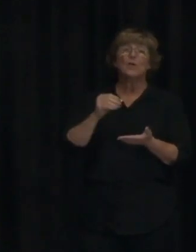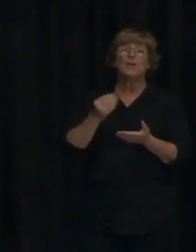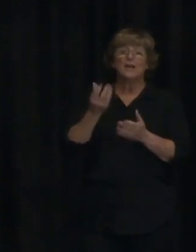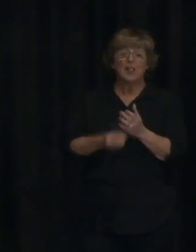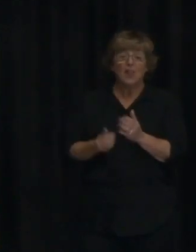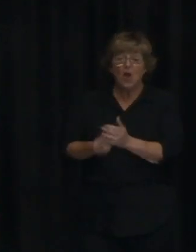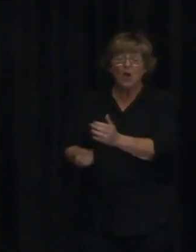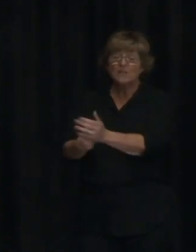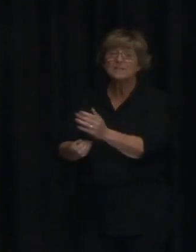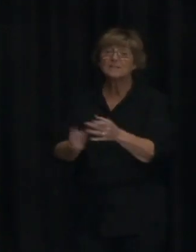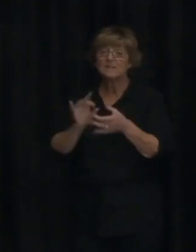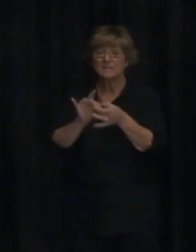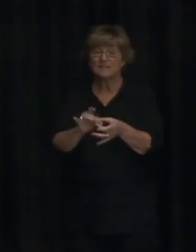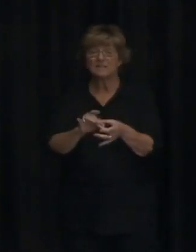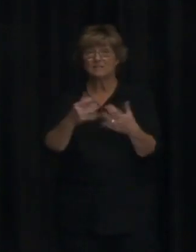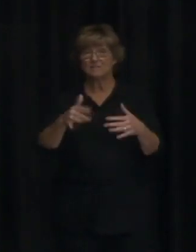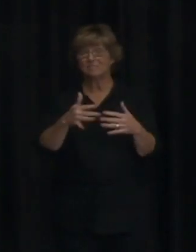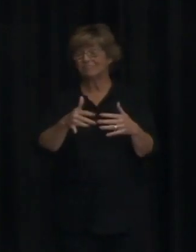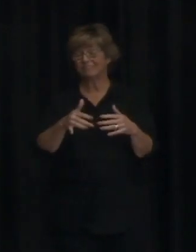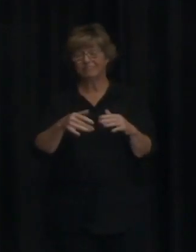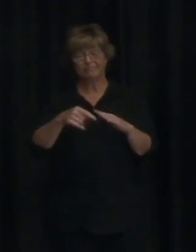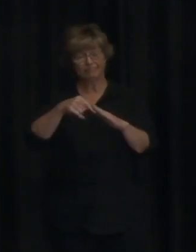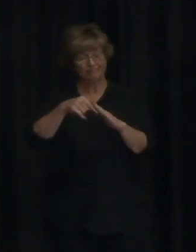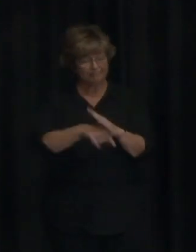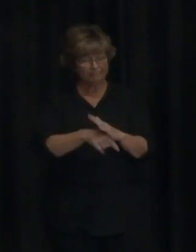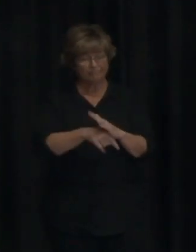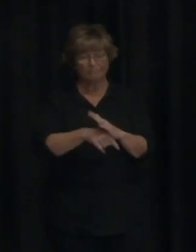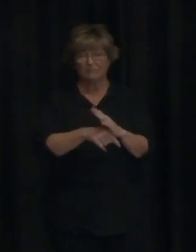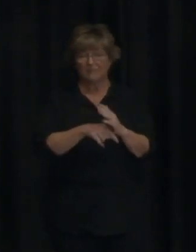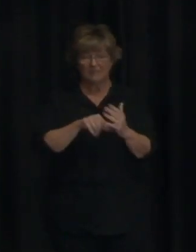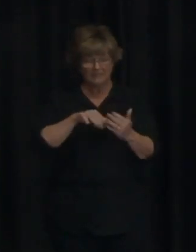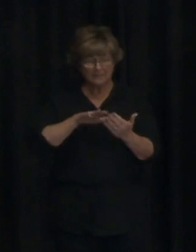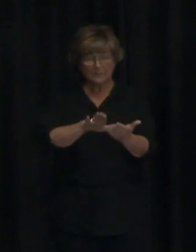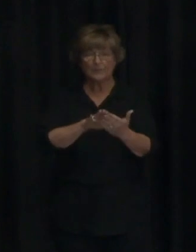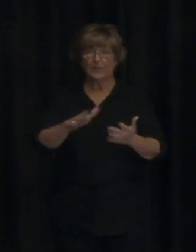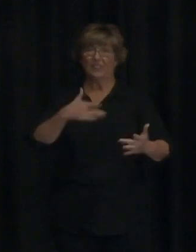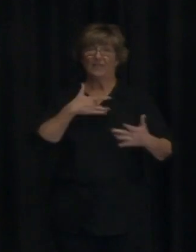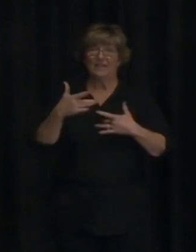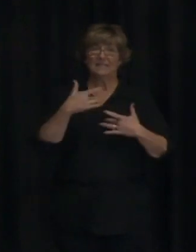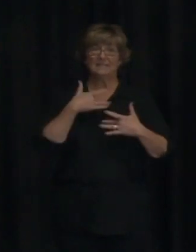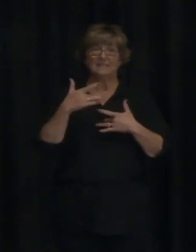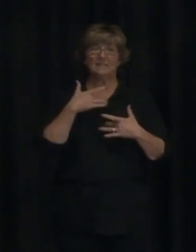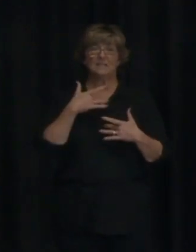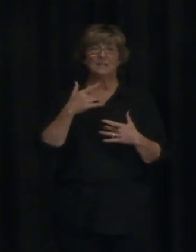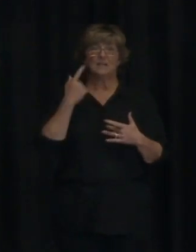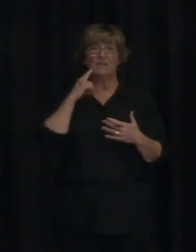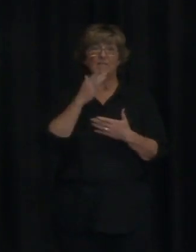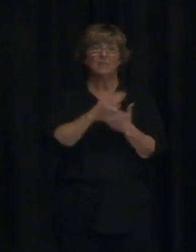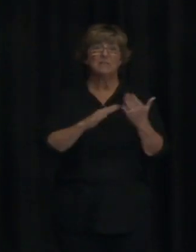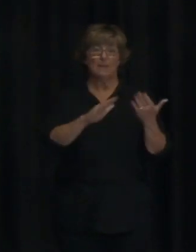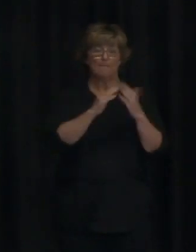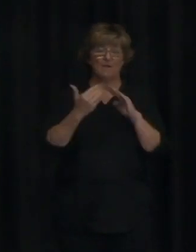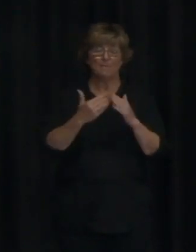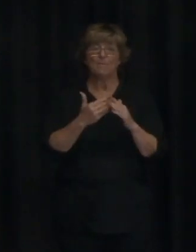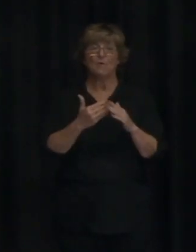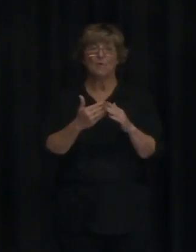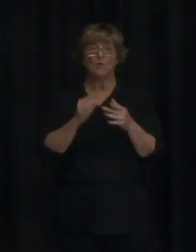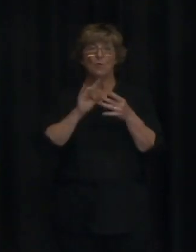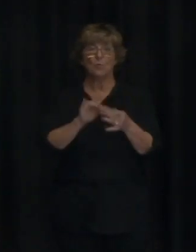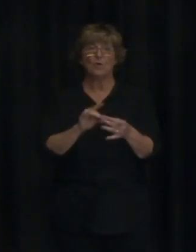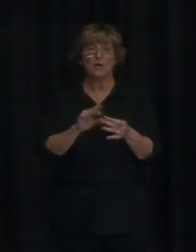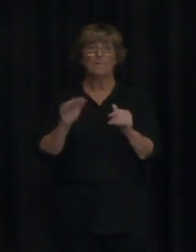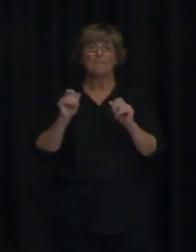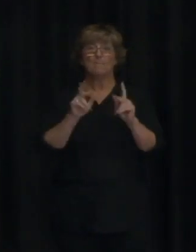was around a deep dive in the equity frame to address the anxieties, particularly for some communities as it relates to going back